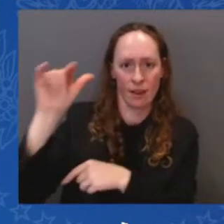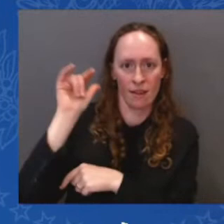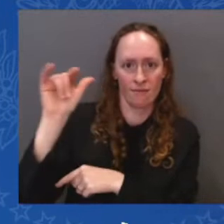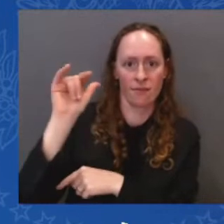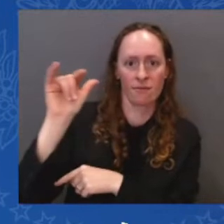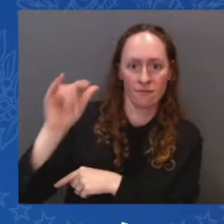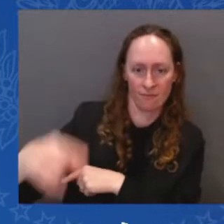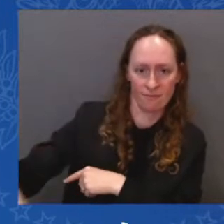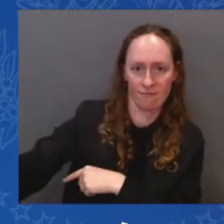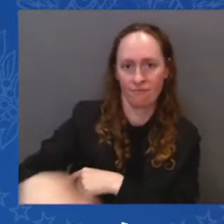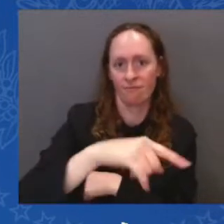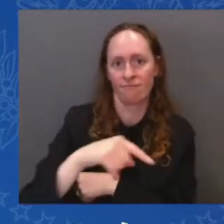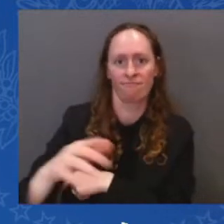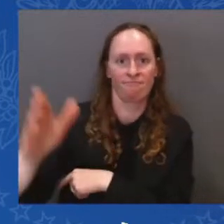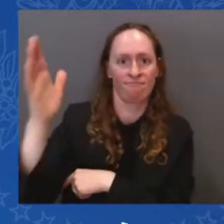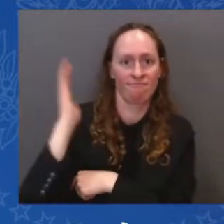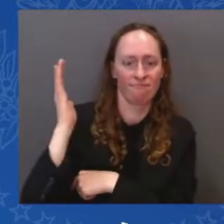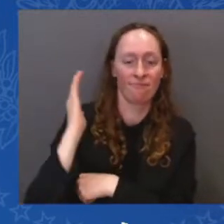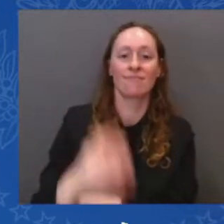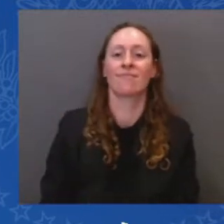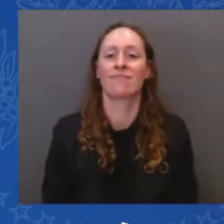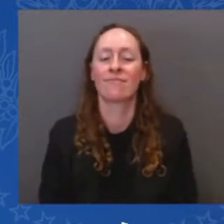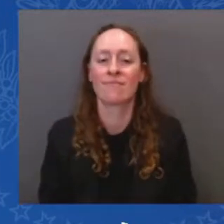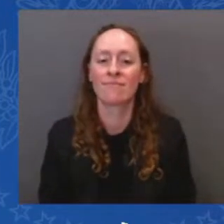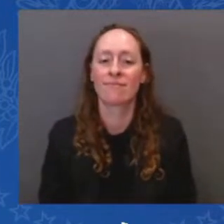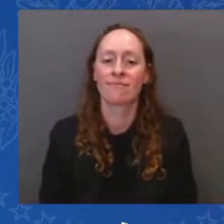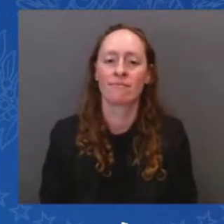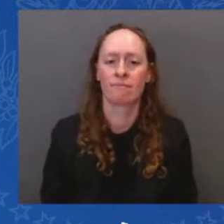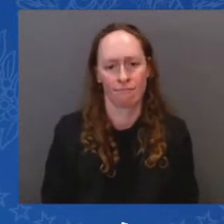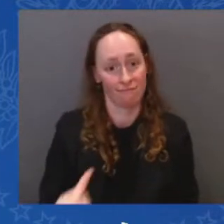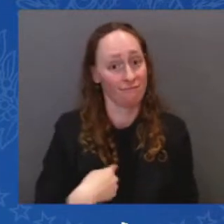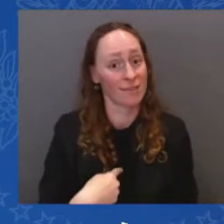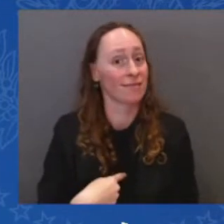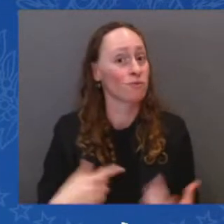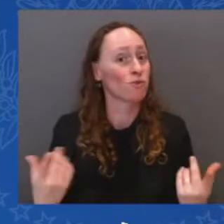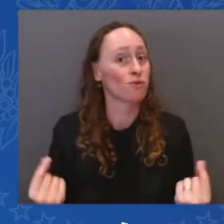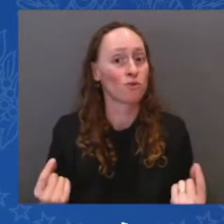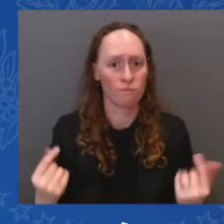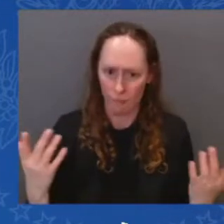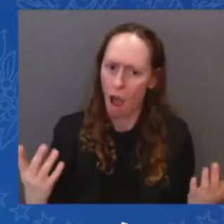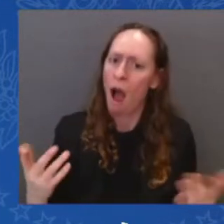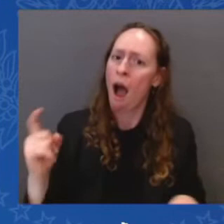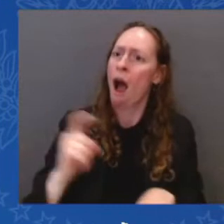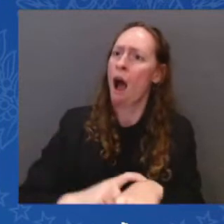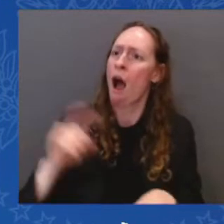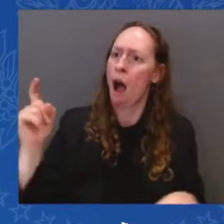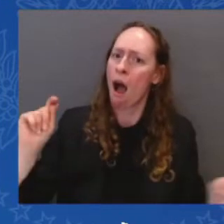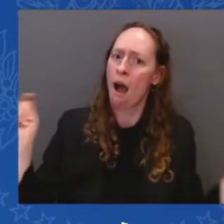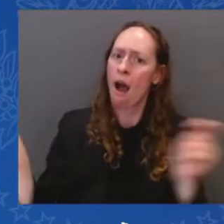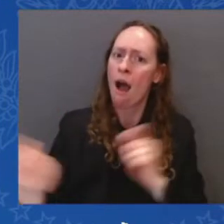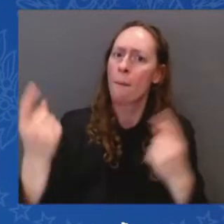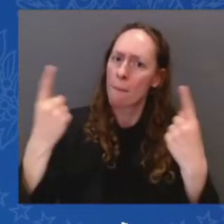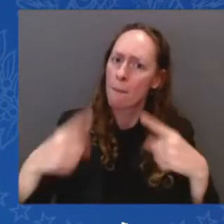conviction has not wavered. The journey of change must continue to strengthen our national